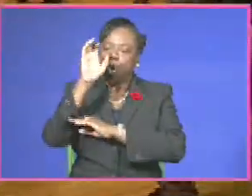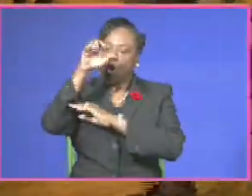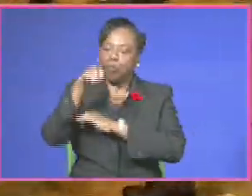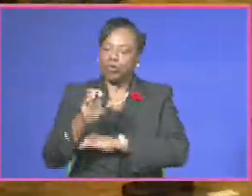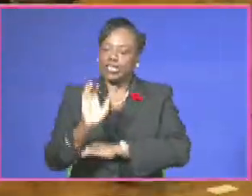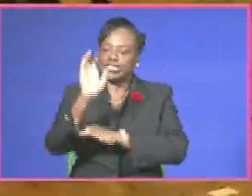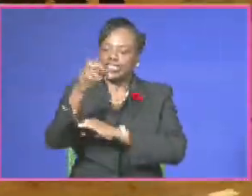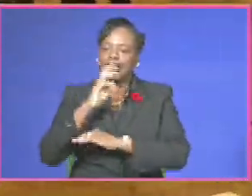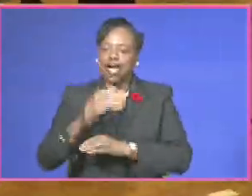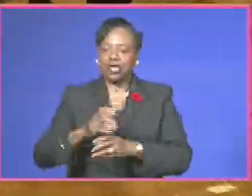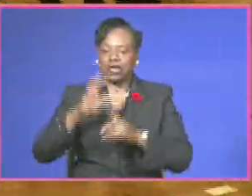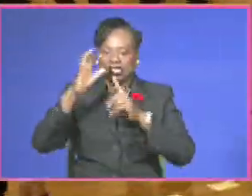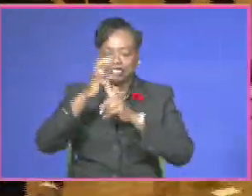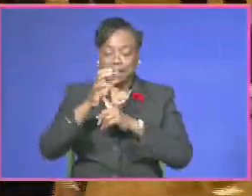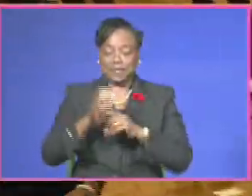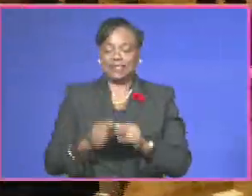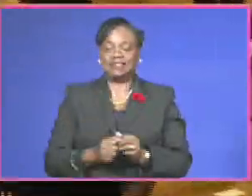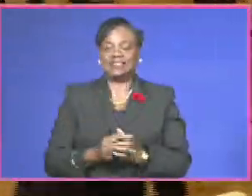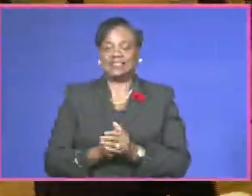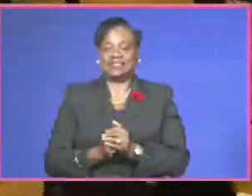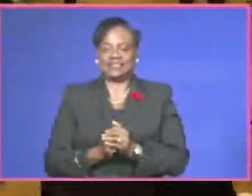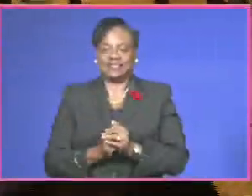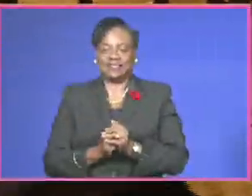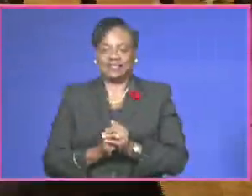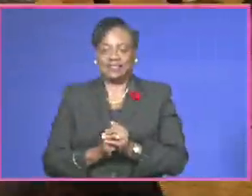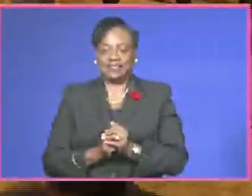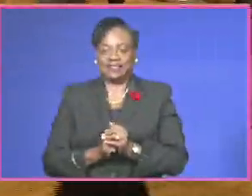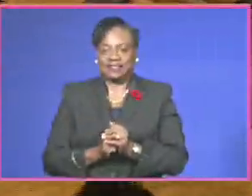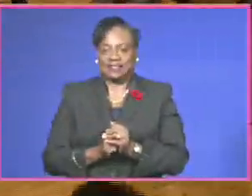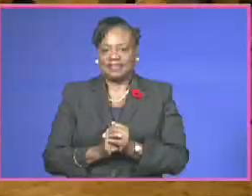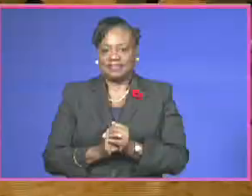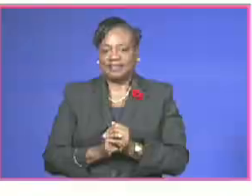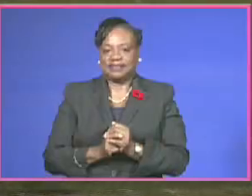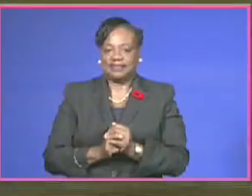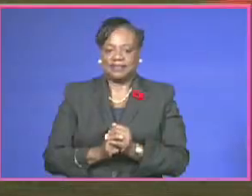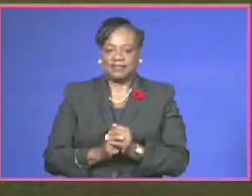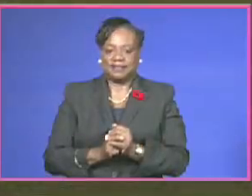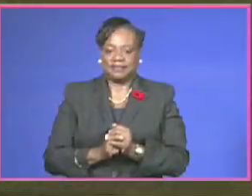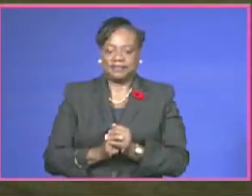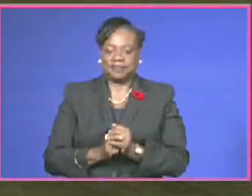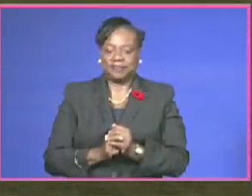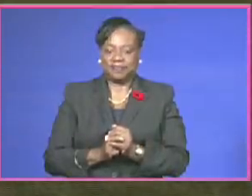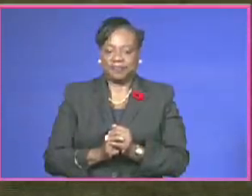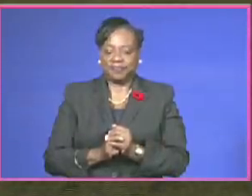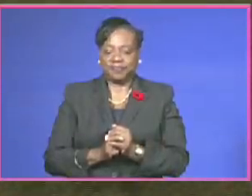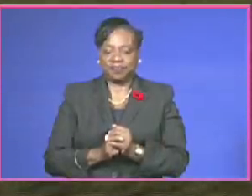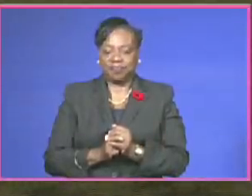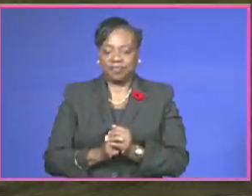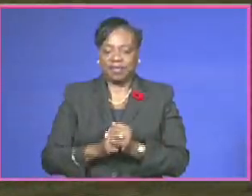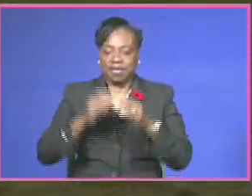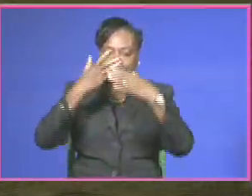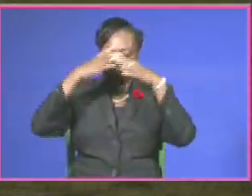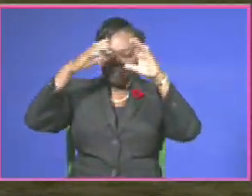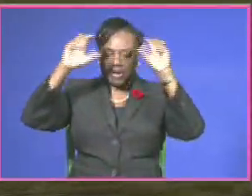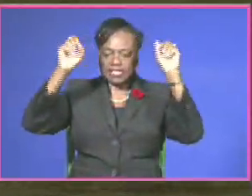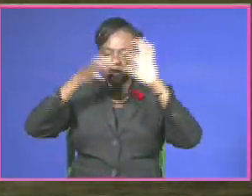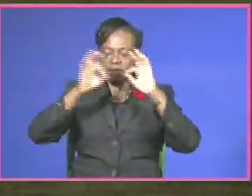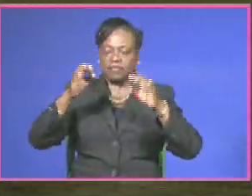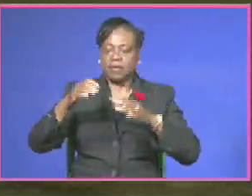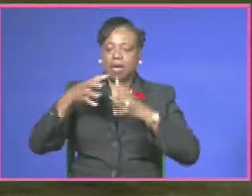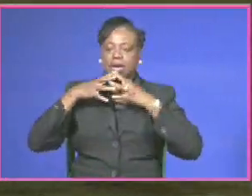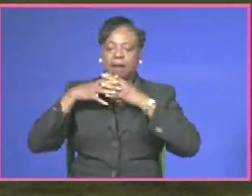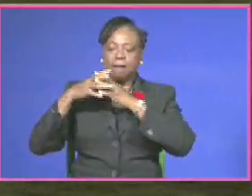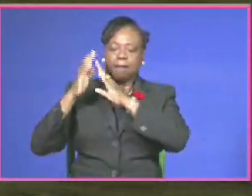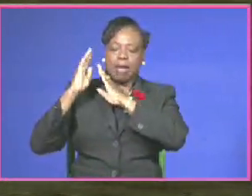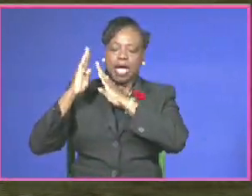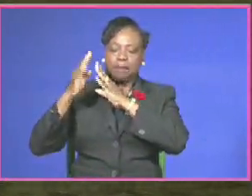your champions. Reporting for ZNS Total Sports, I am Julian Gibson. Thank you so much, Julian. President of the Bahamas Football